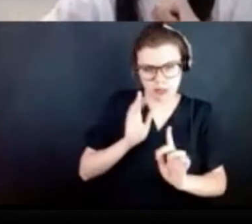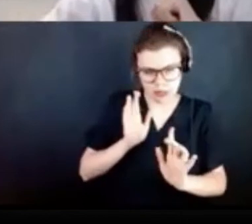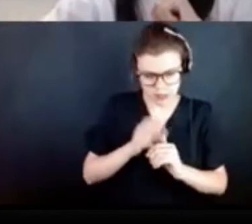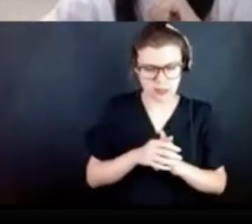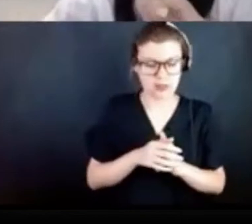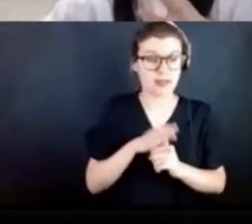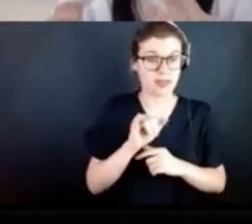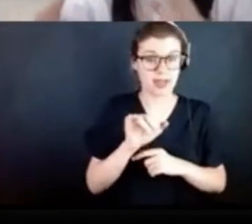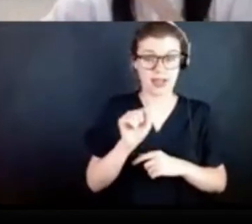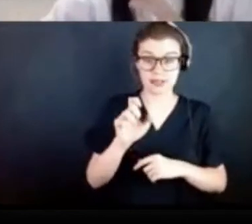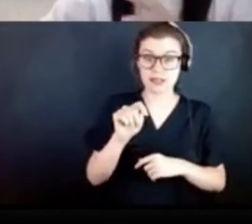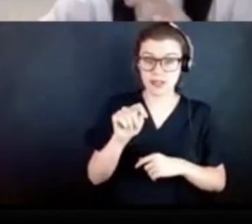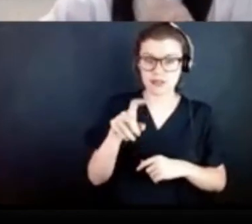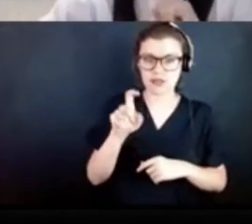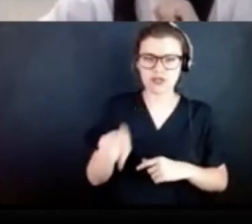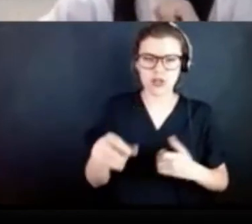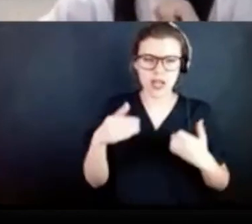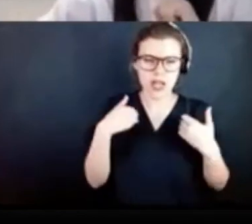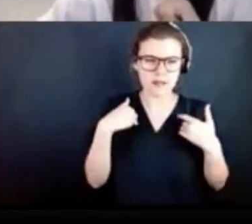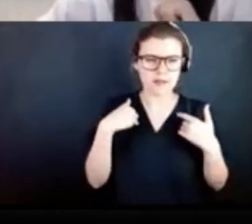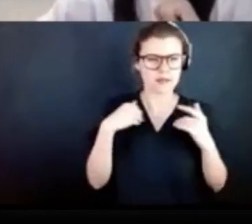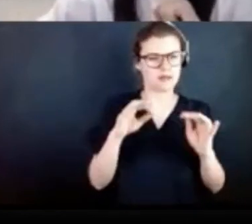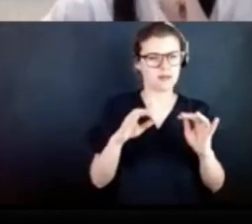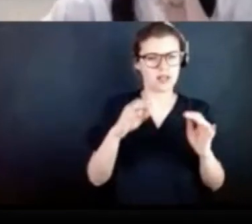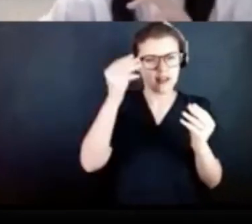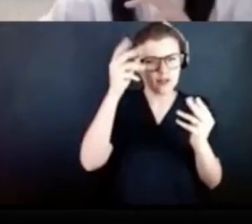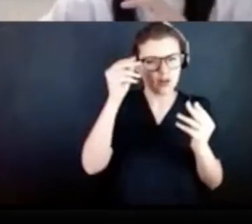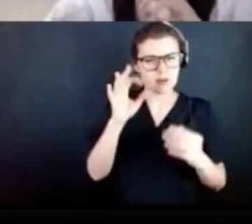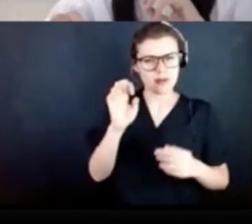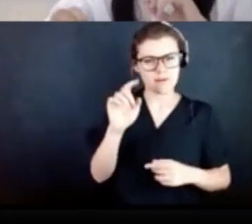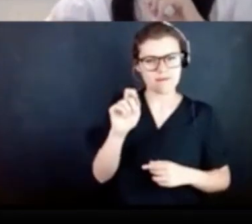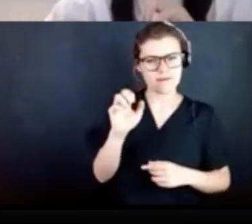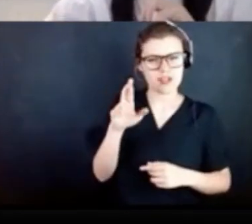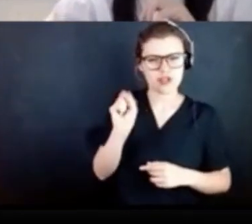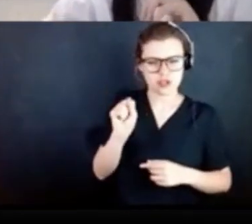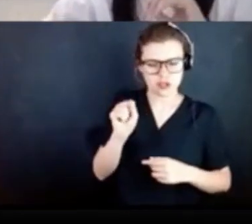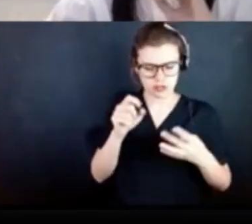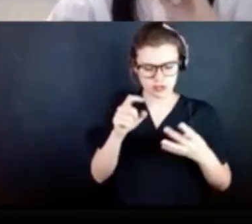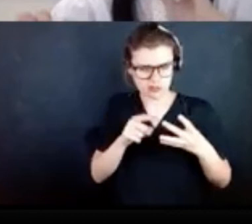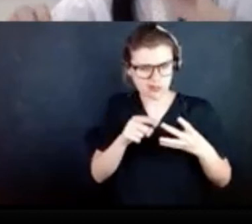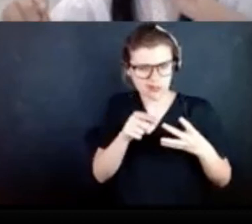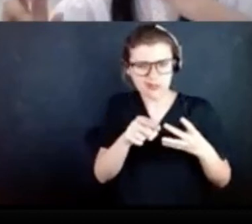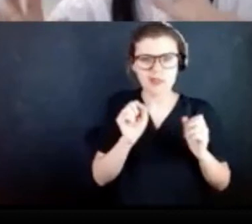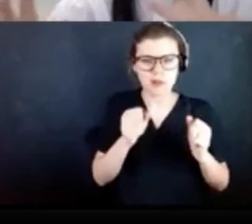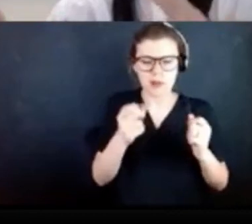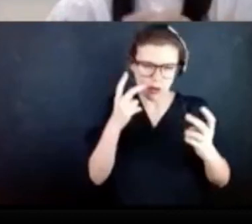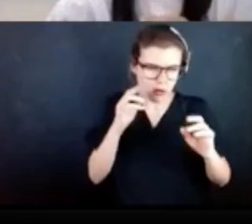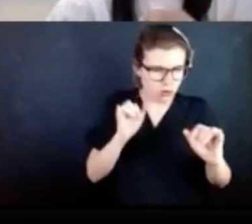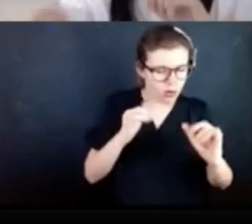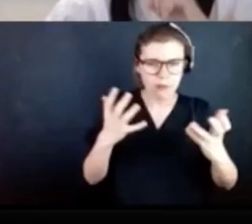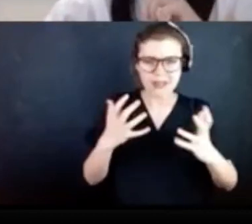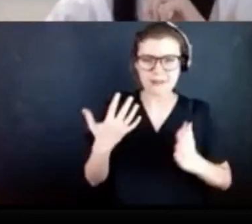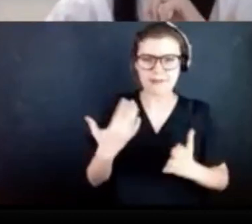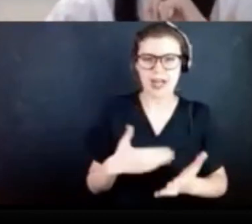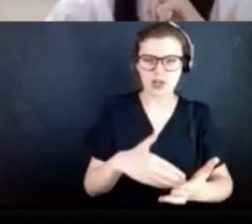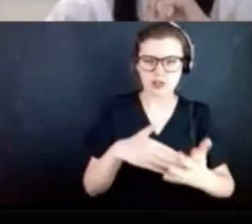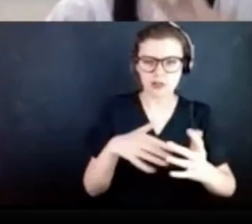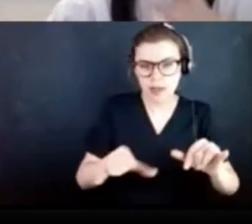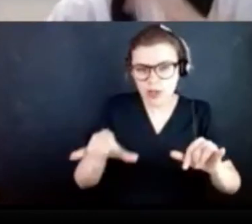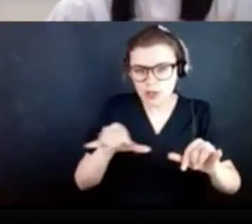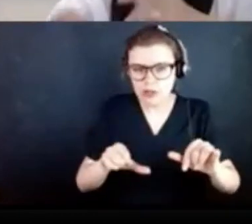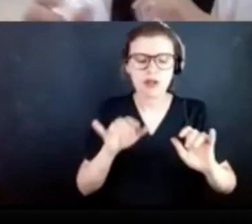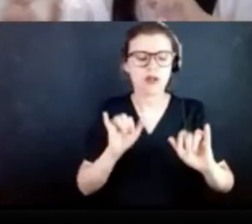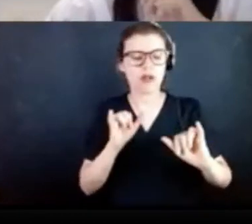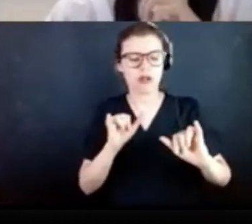set should have informative features so that patterns could be learned by machine learning algorithms.